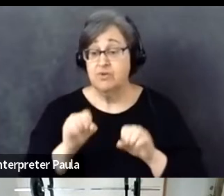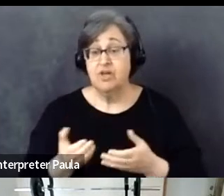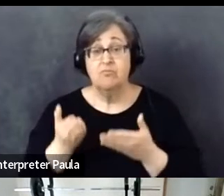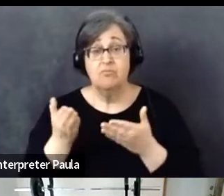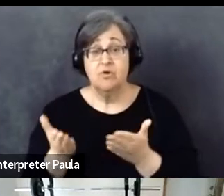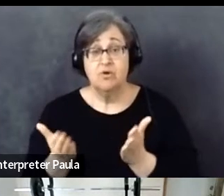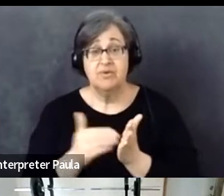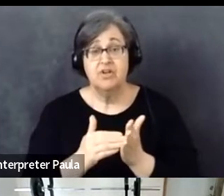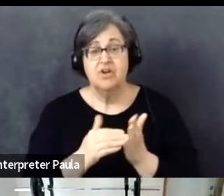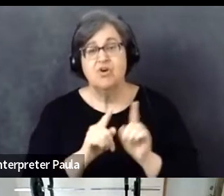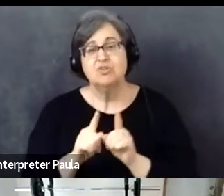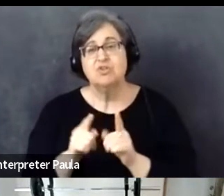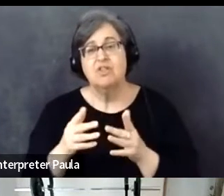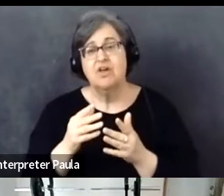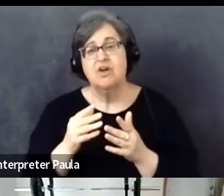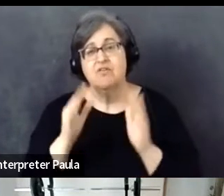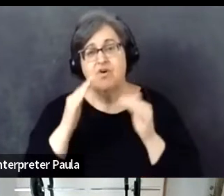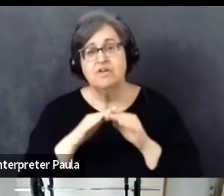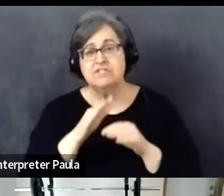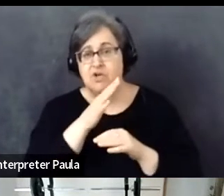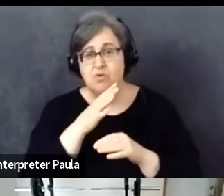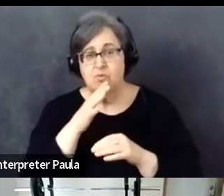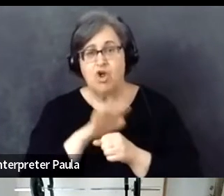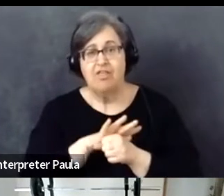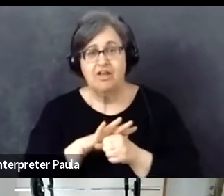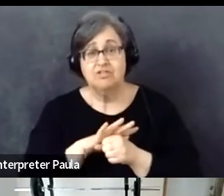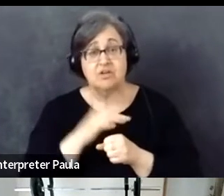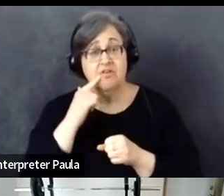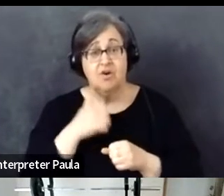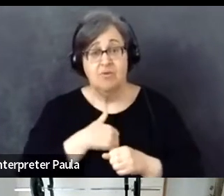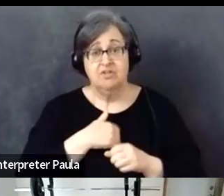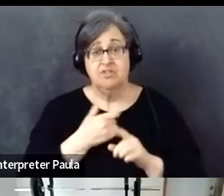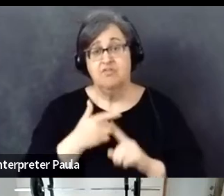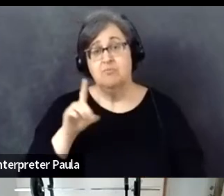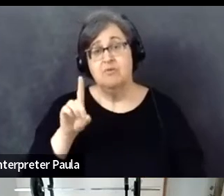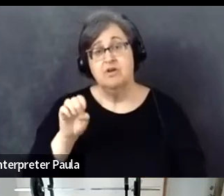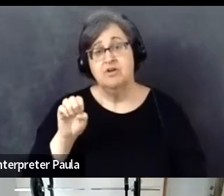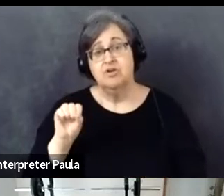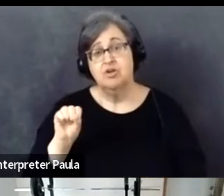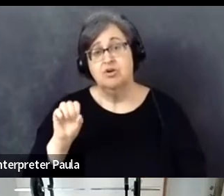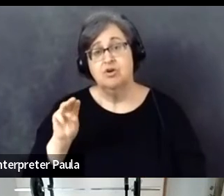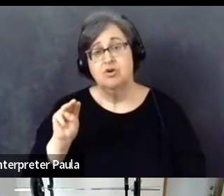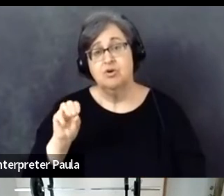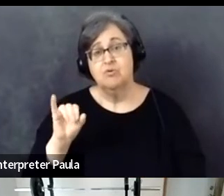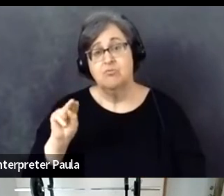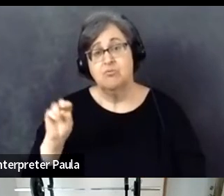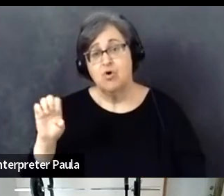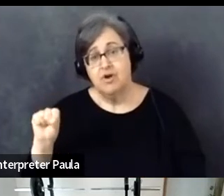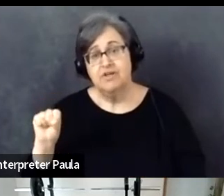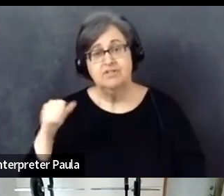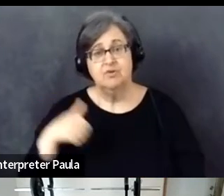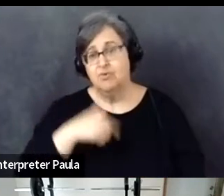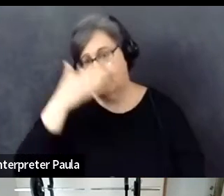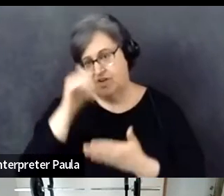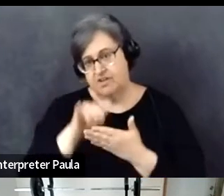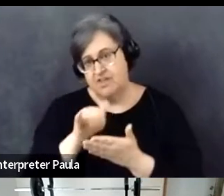But there was also a lot of focus on rural areas. And I think that, for myself, who's from Des Moines, sometimes we forget that part, but there are a lot of our